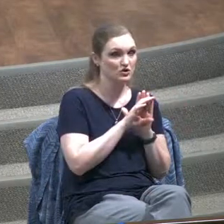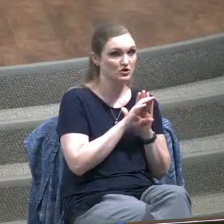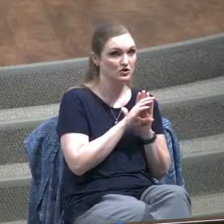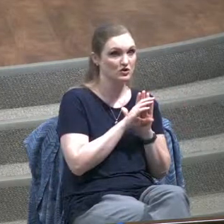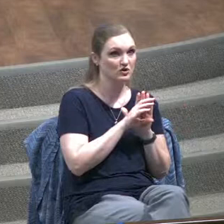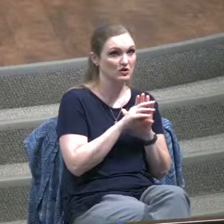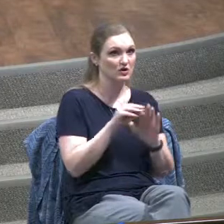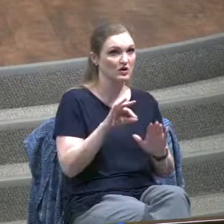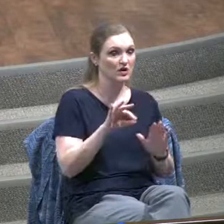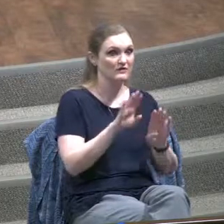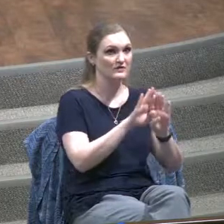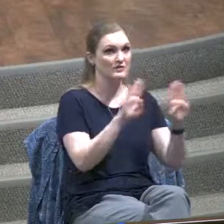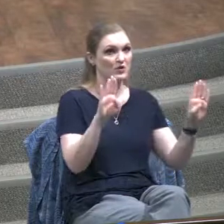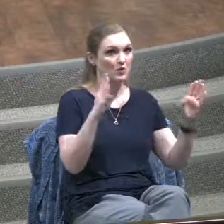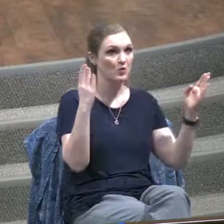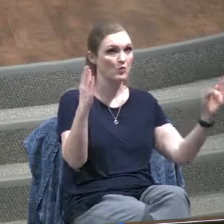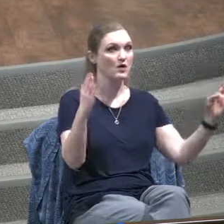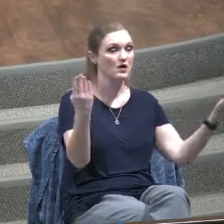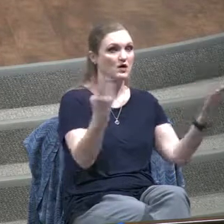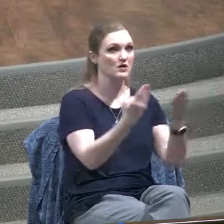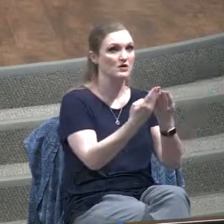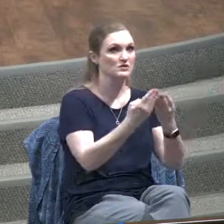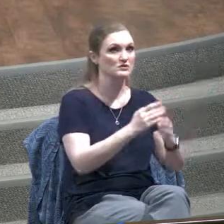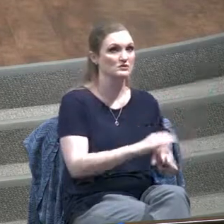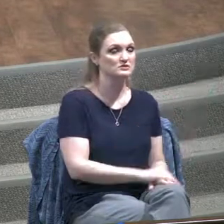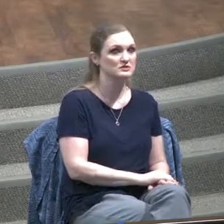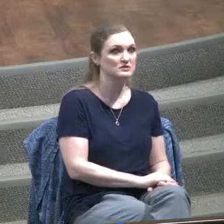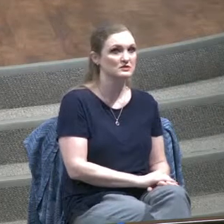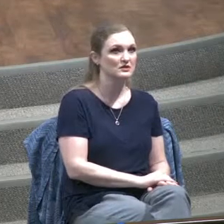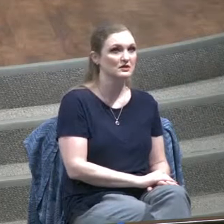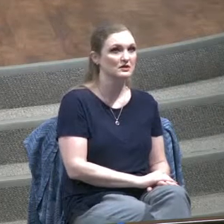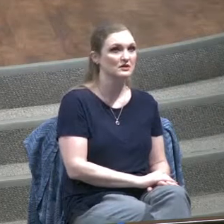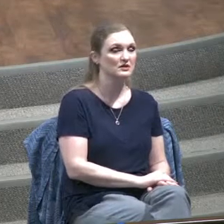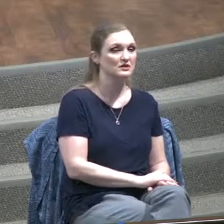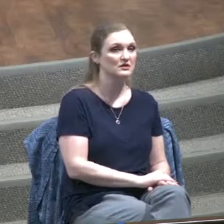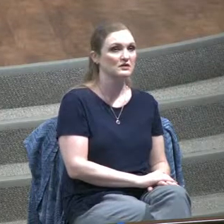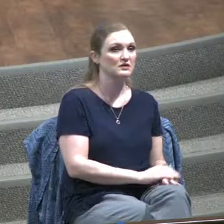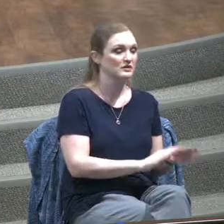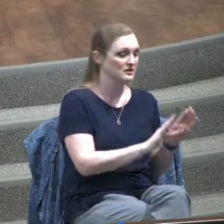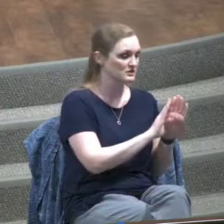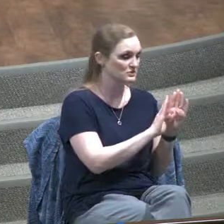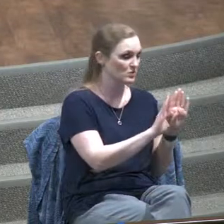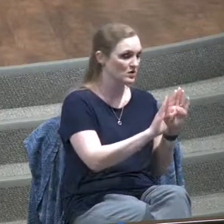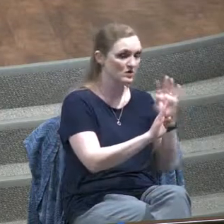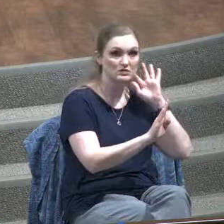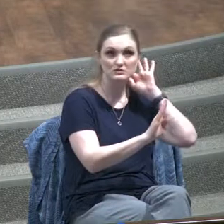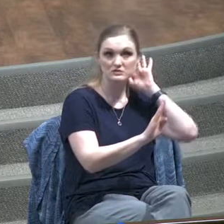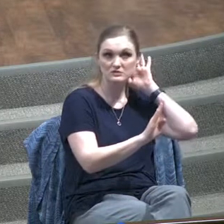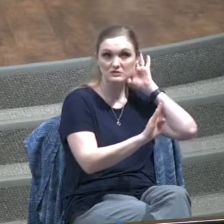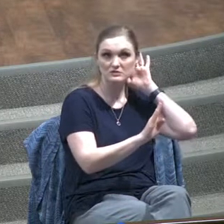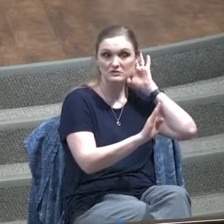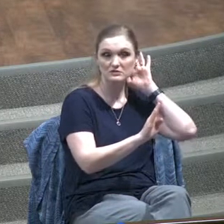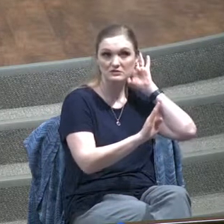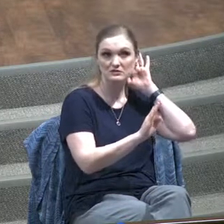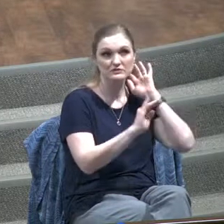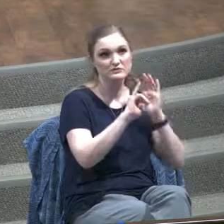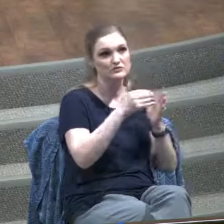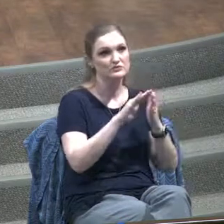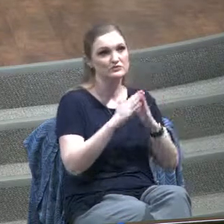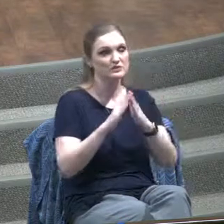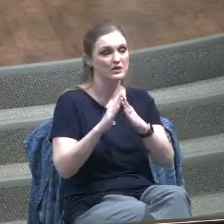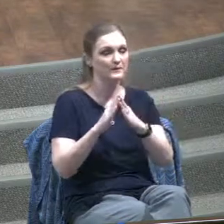of the wall, some of the walls. It's not very good, but here's some of the walls of Jerusalem here